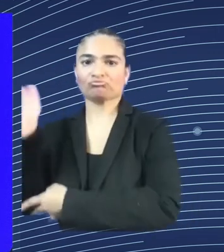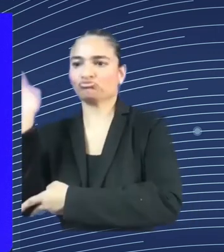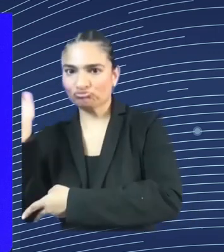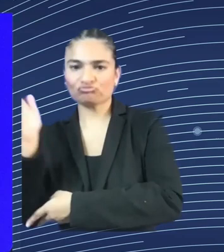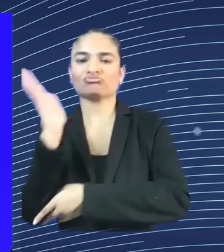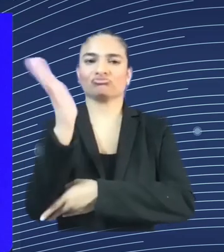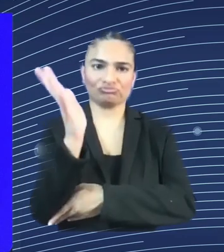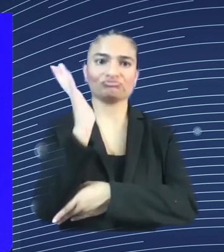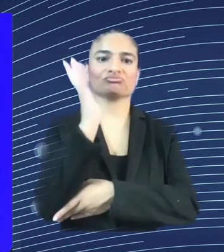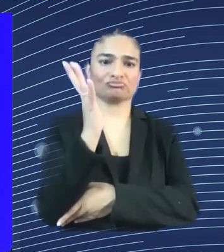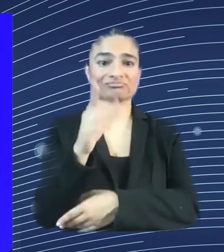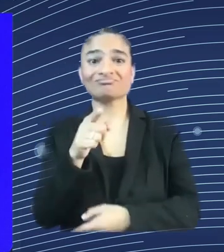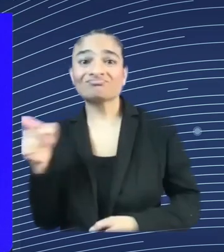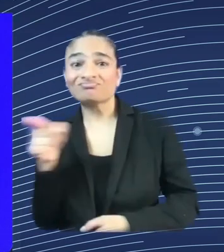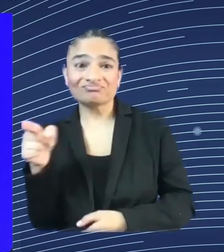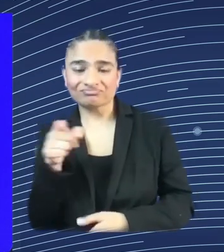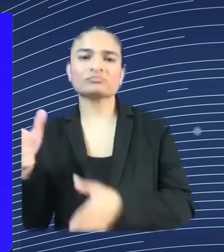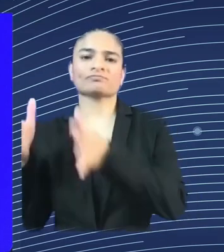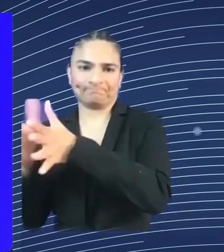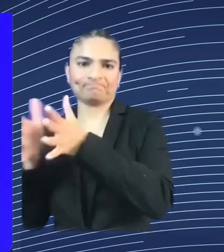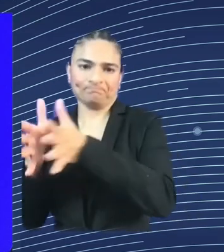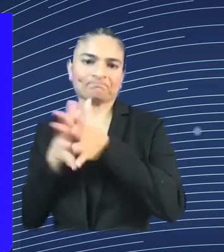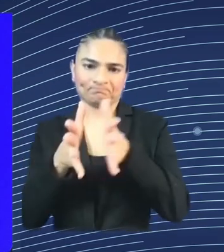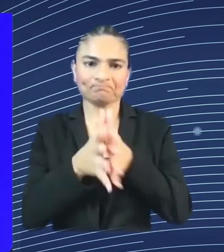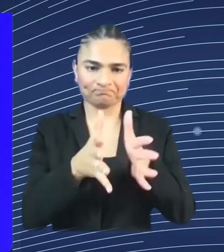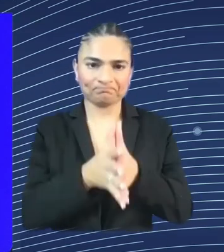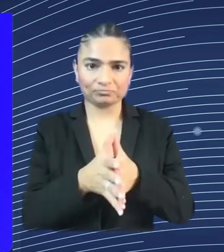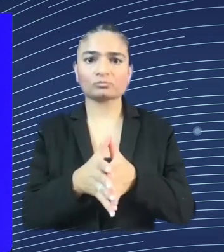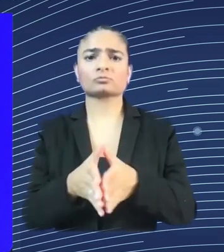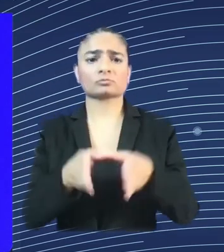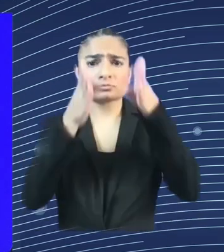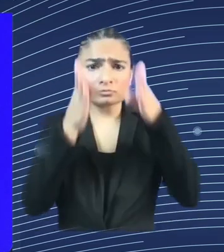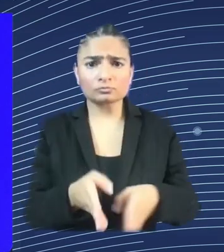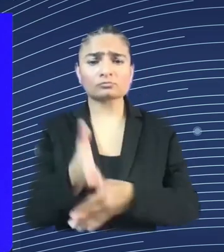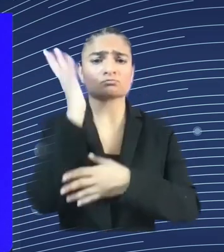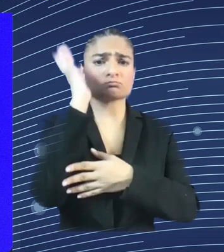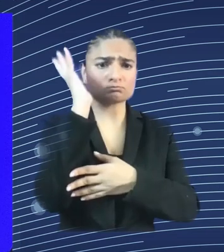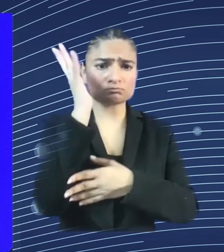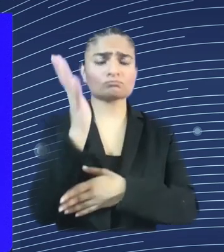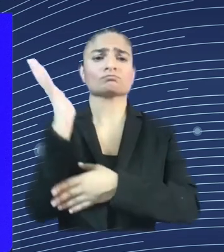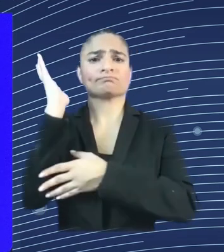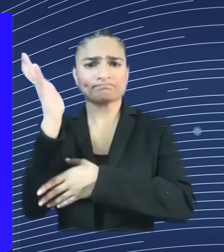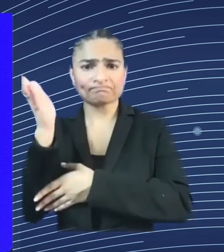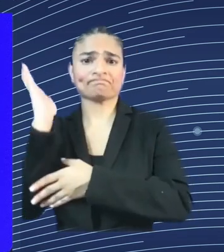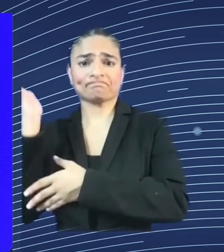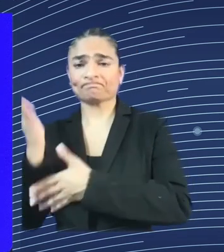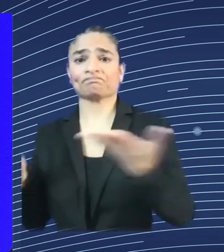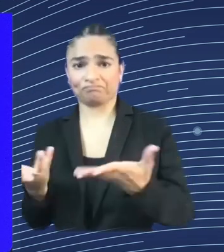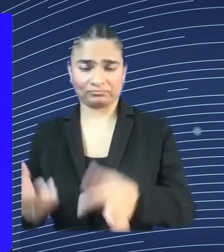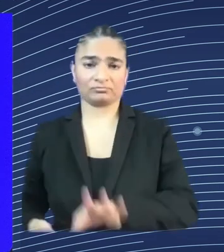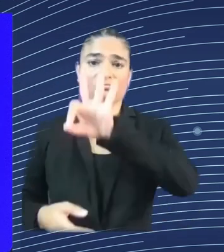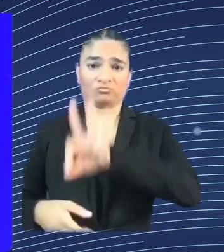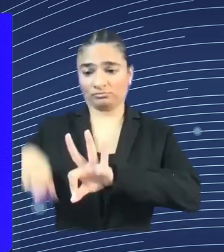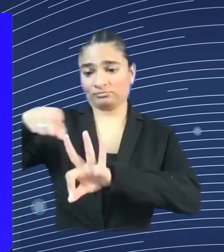of clarification that you have that doesn't require an elaborate answer. Perhaps, you know, ask, what does that abbreviation mean? Something like